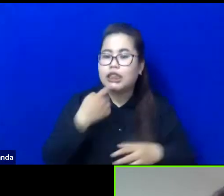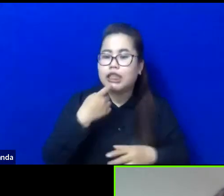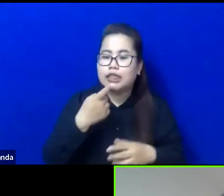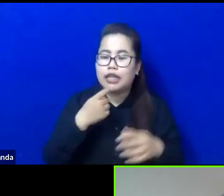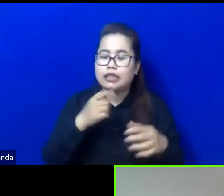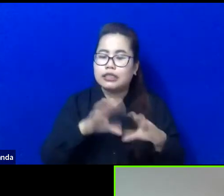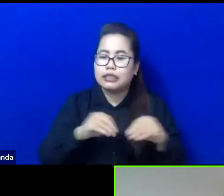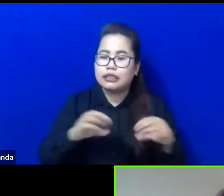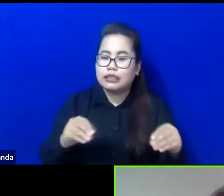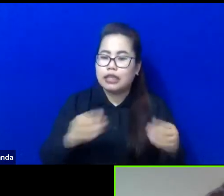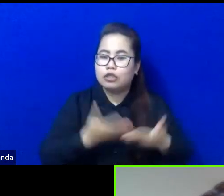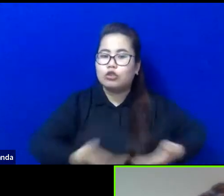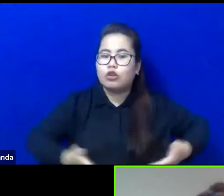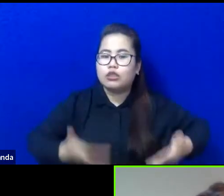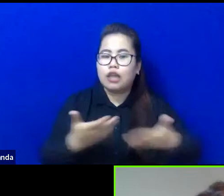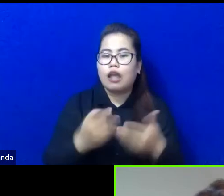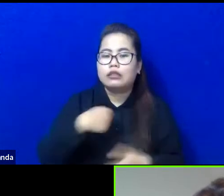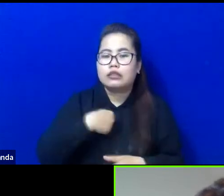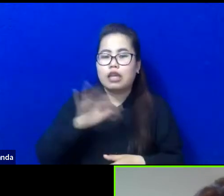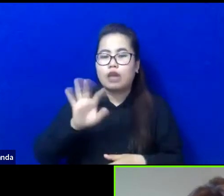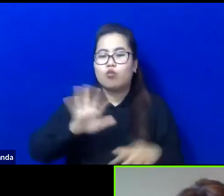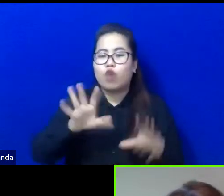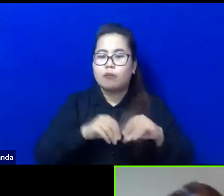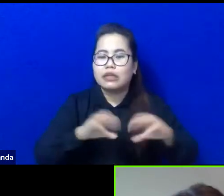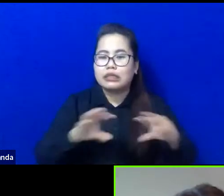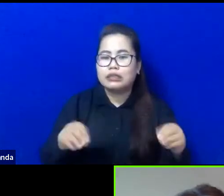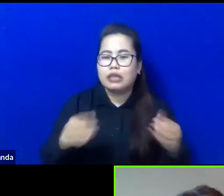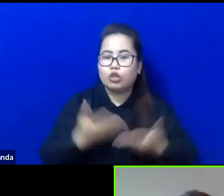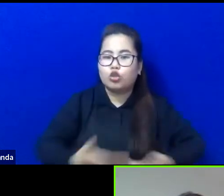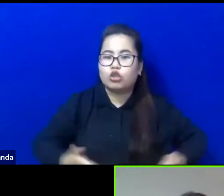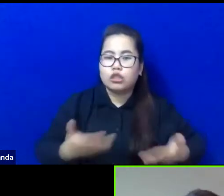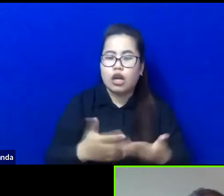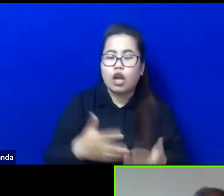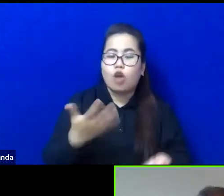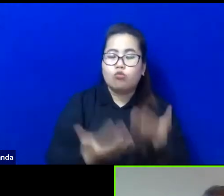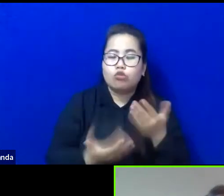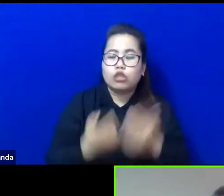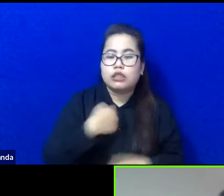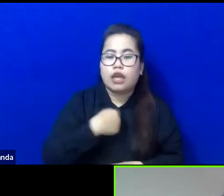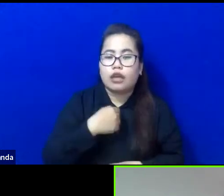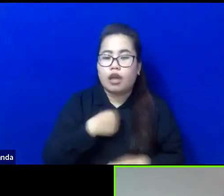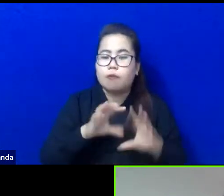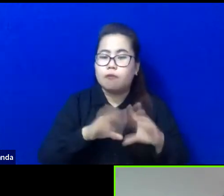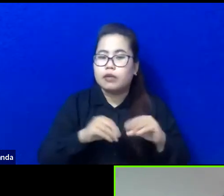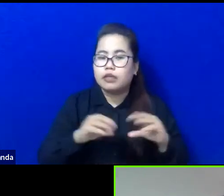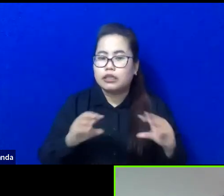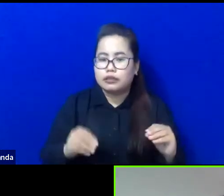though I work with colleagues who are, but I don't feel I can speak to that part.